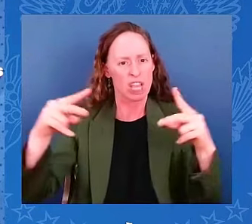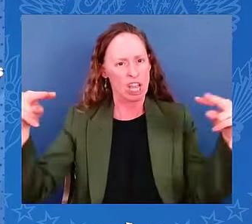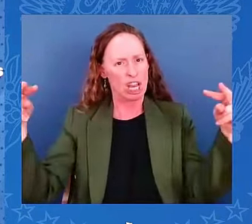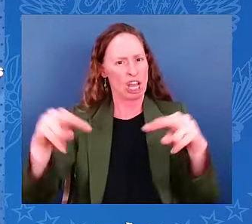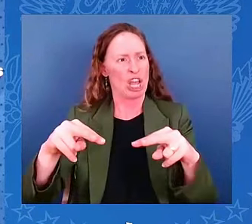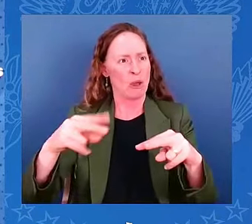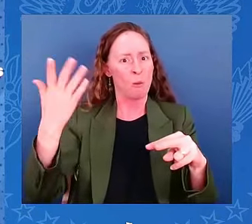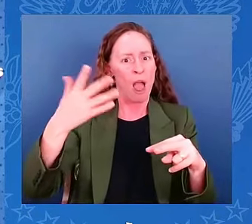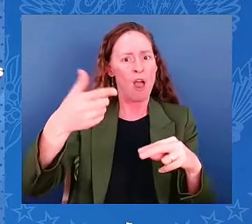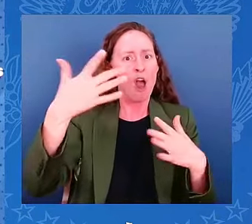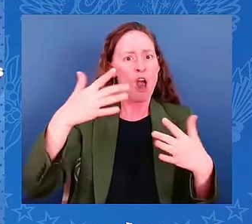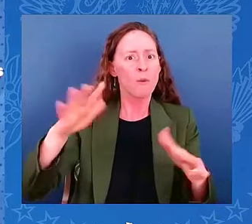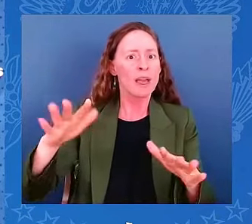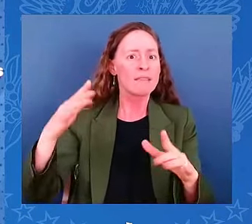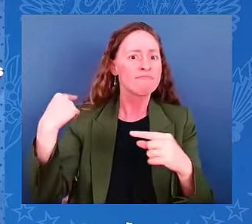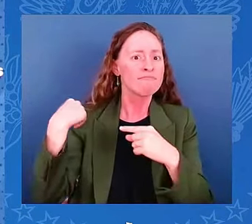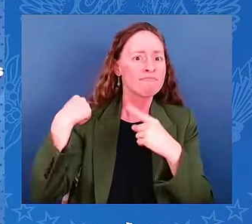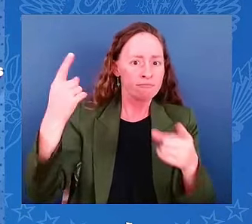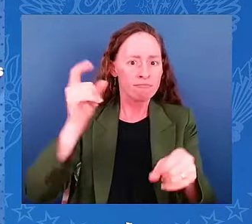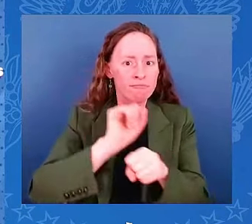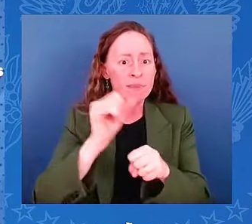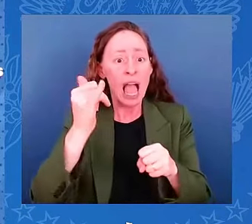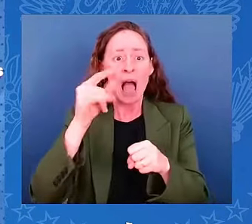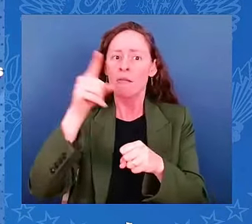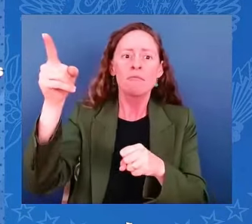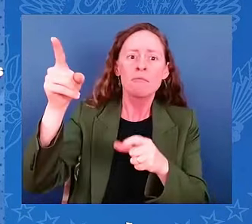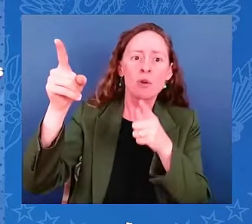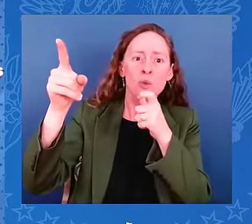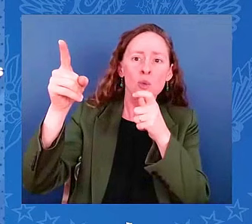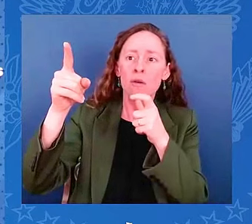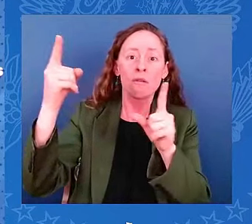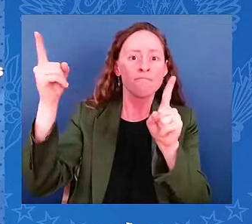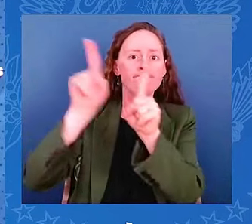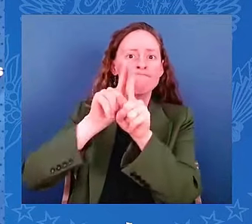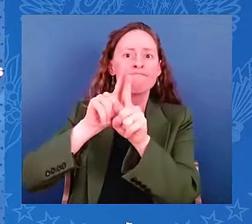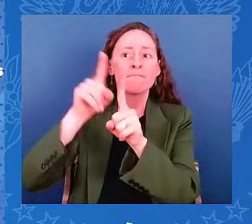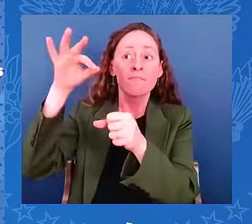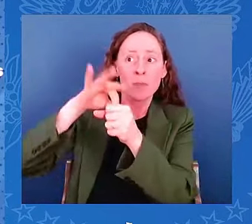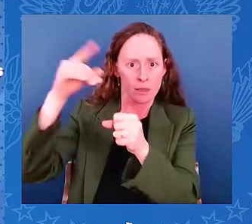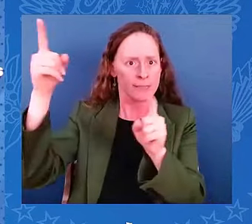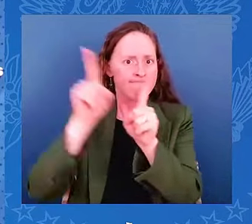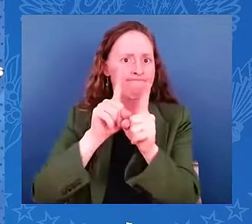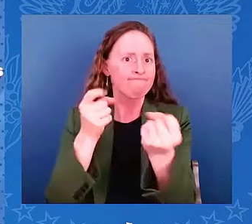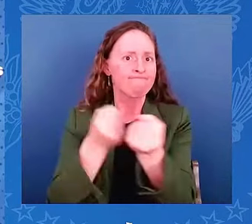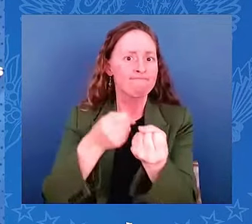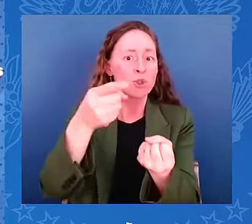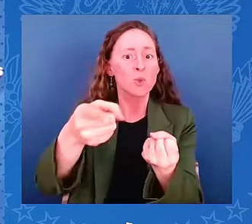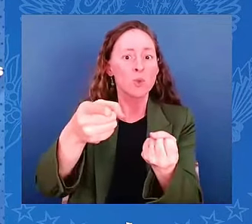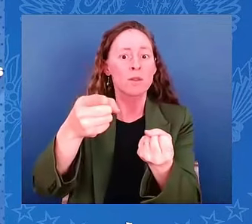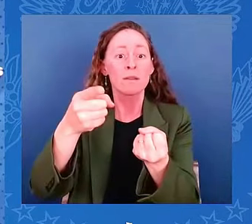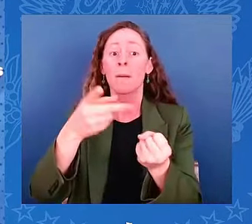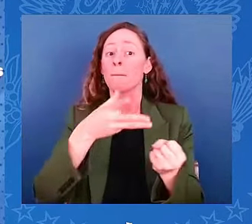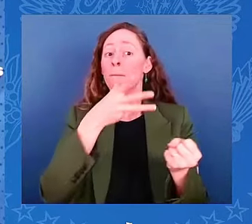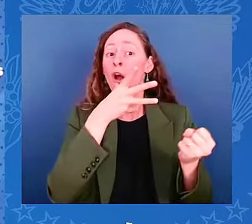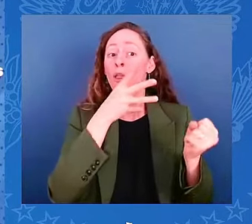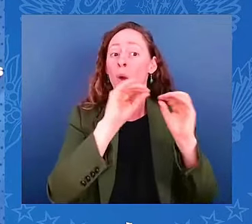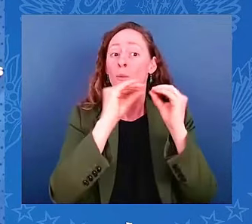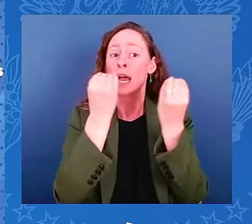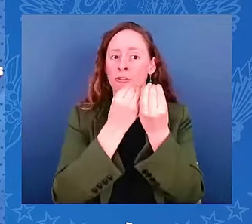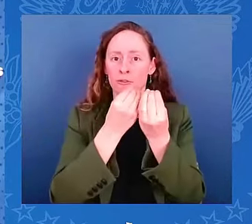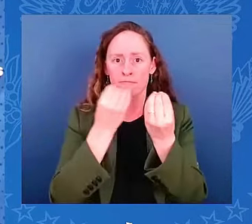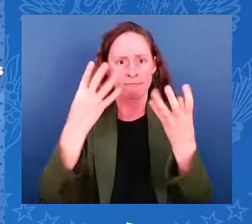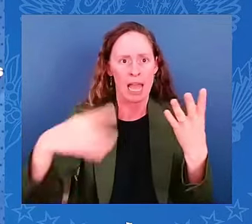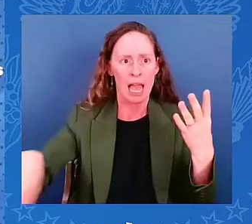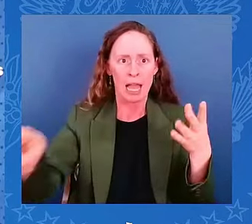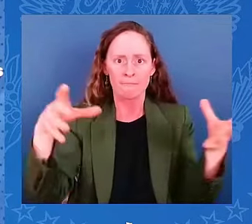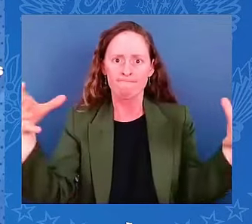standing with you. Look at all the mothers' organizations across the country. Mr. President, you are making a change to I love you so much